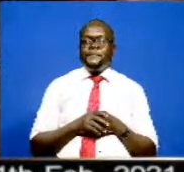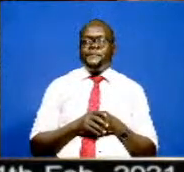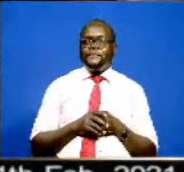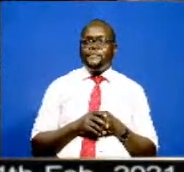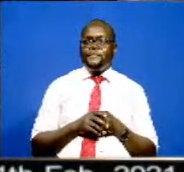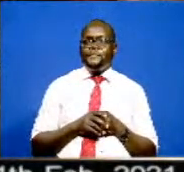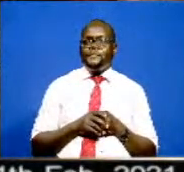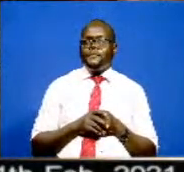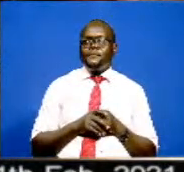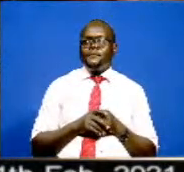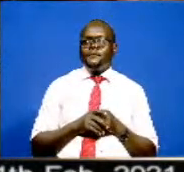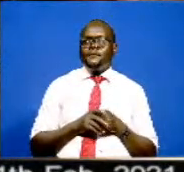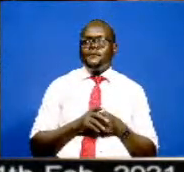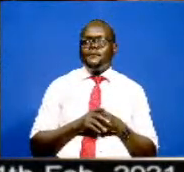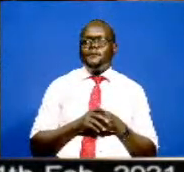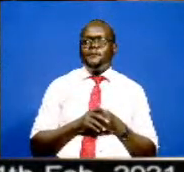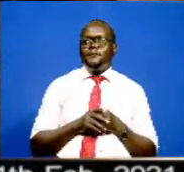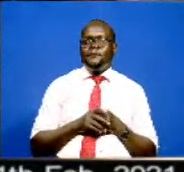Next.